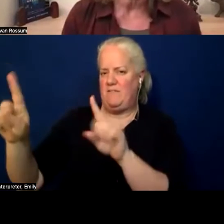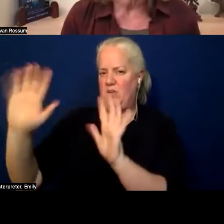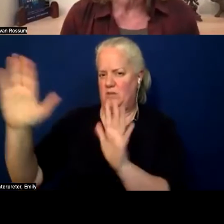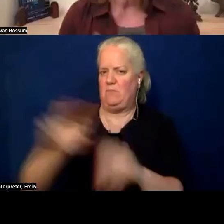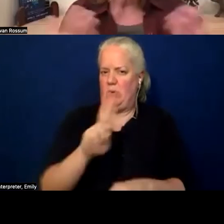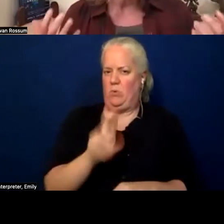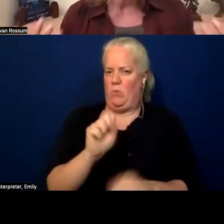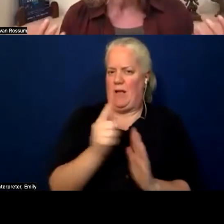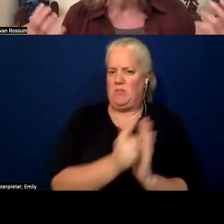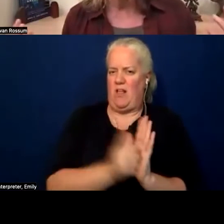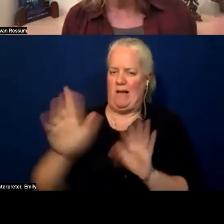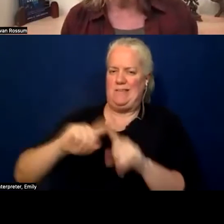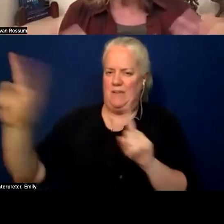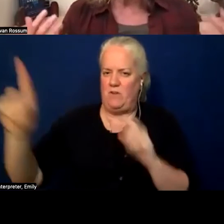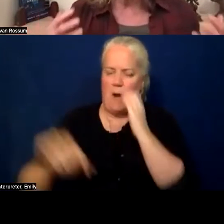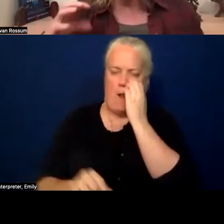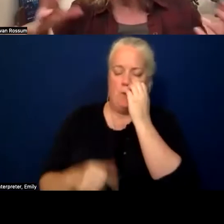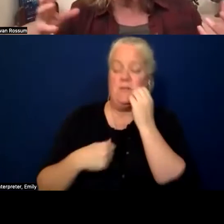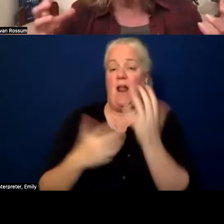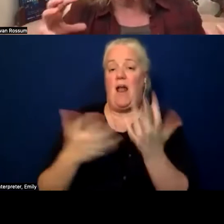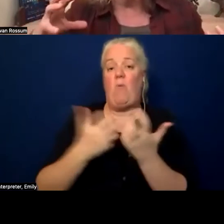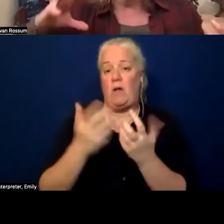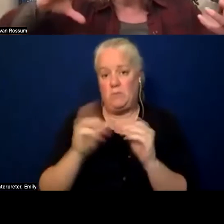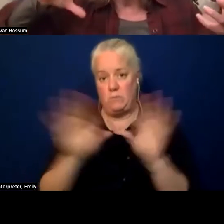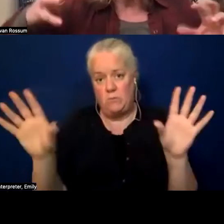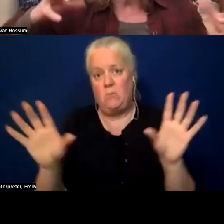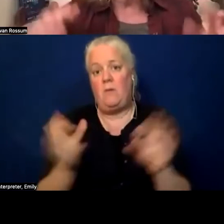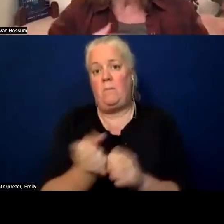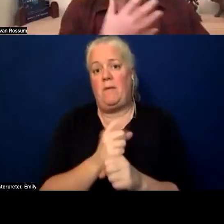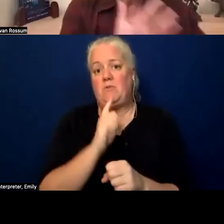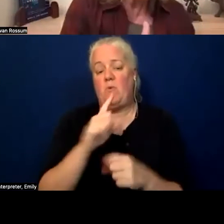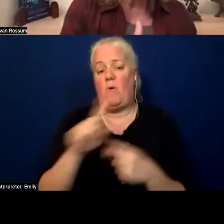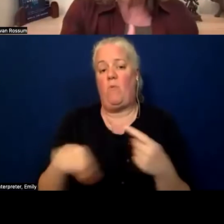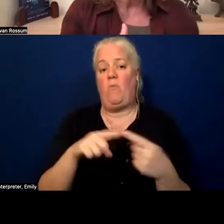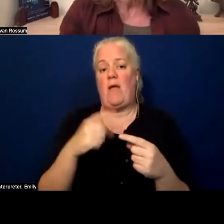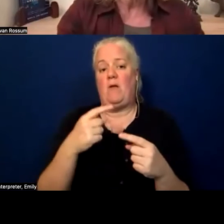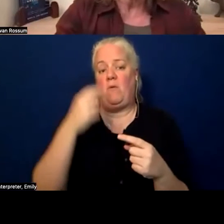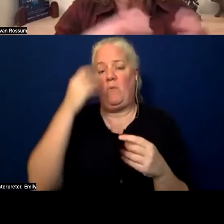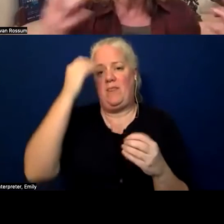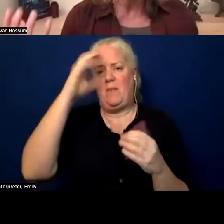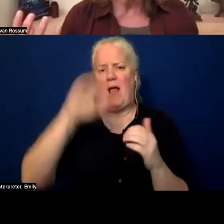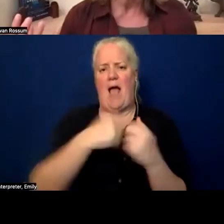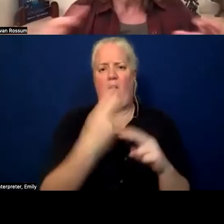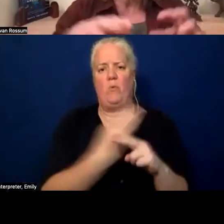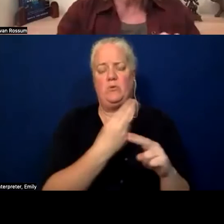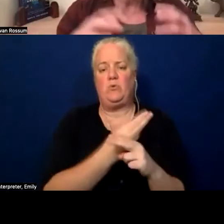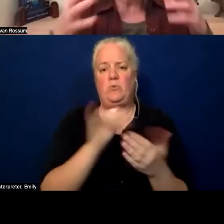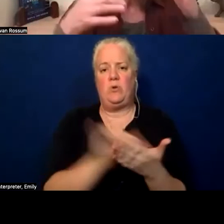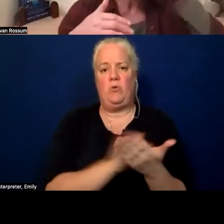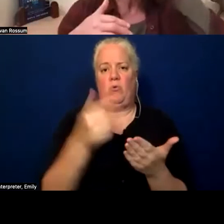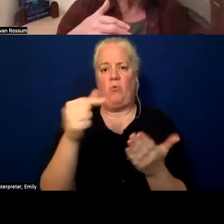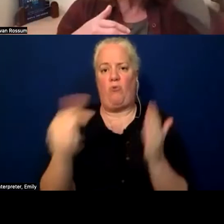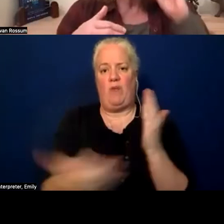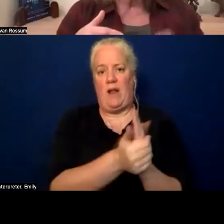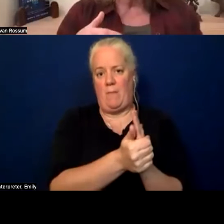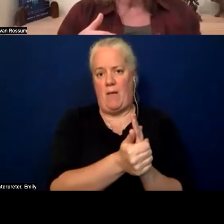one of the things that I really like to express is that here, when we're thinking about how to utilize the New York Green Amendment and these kinds of Green Amendment